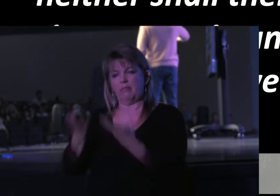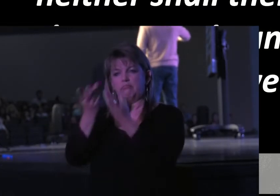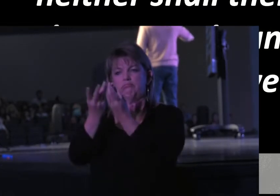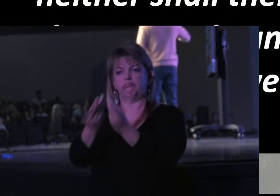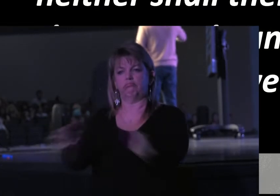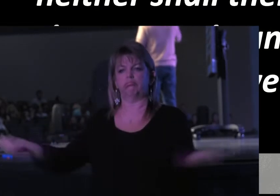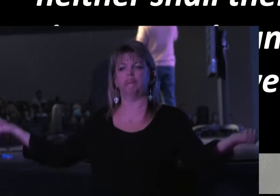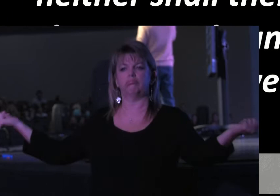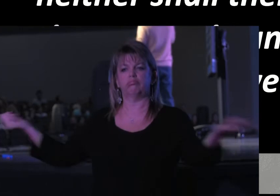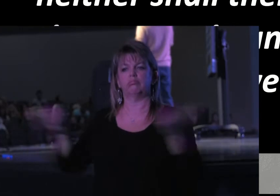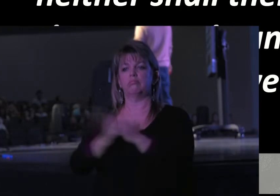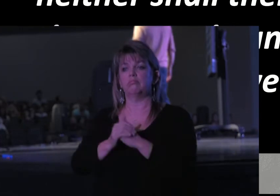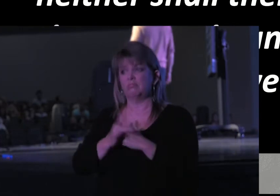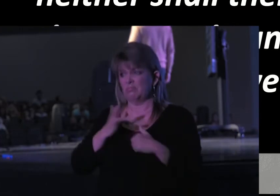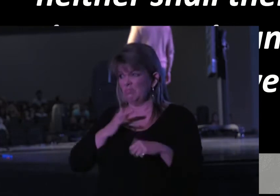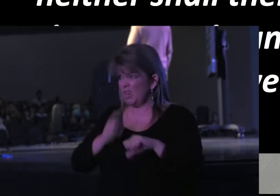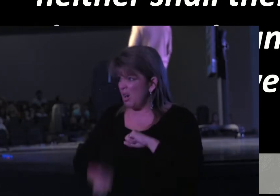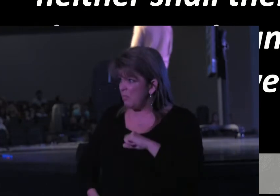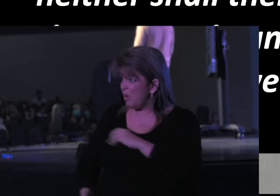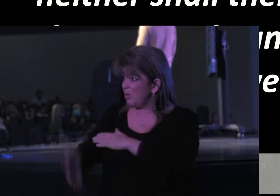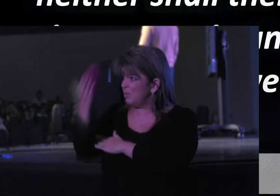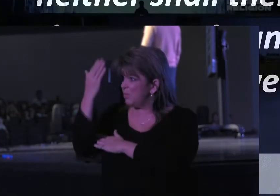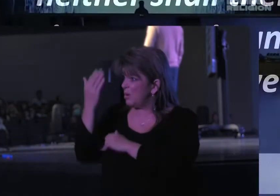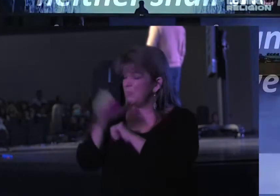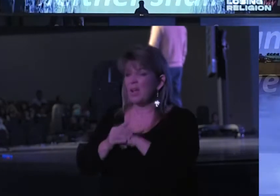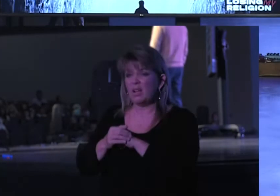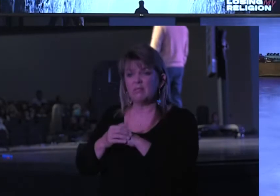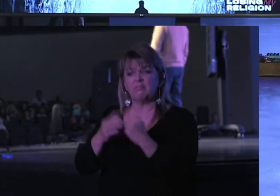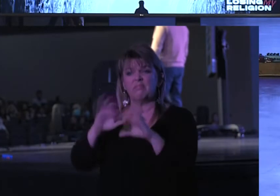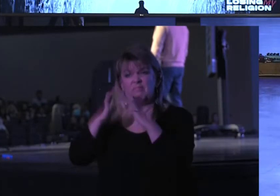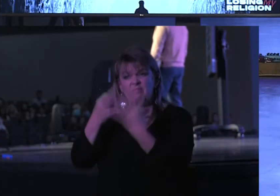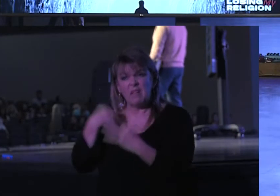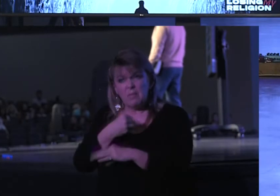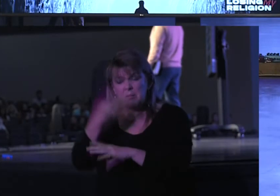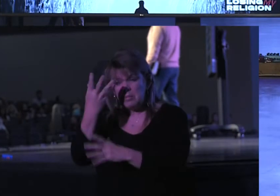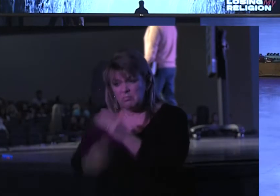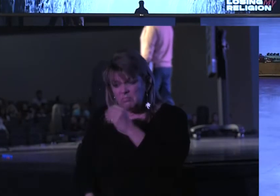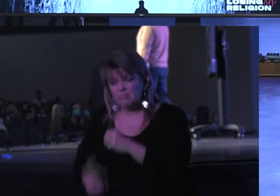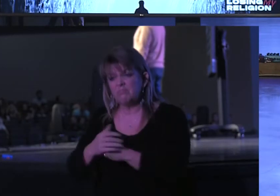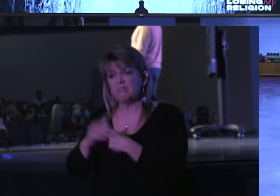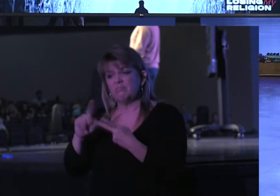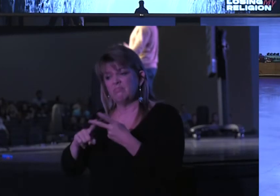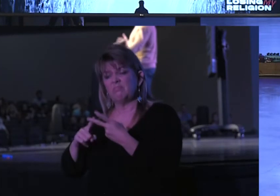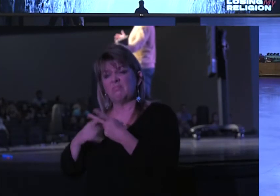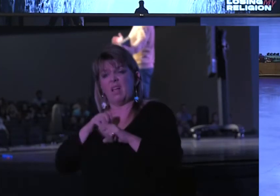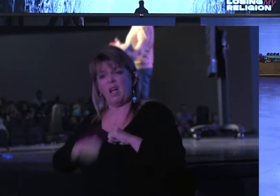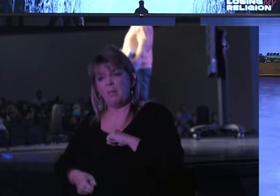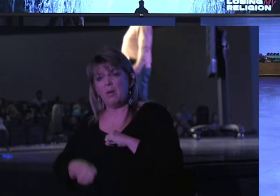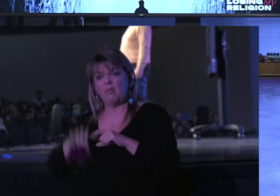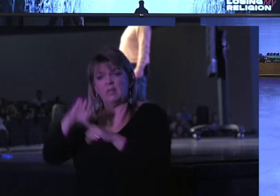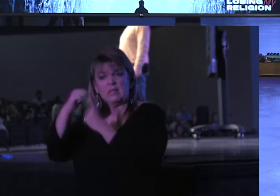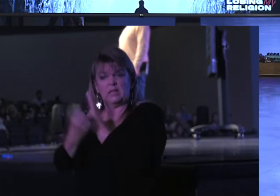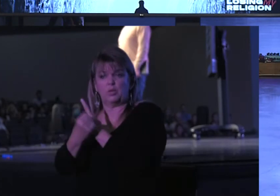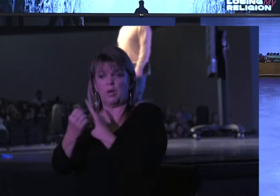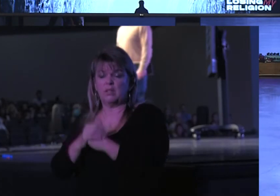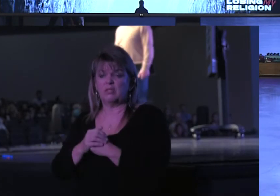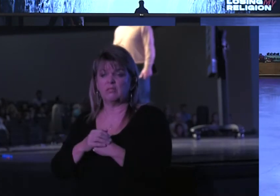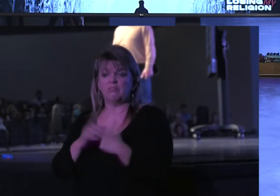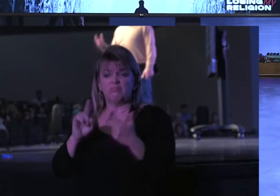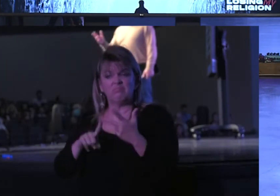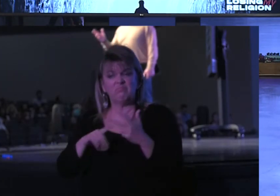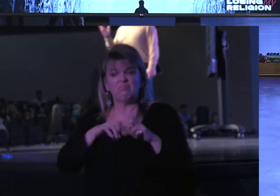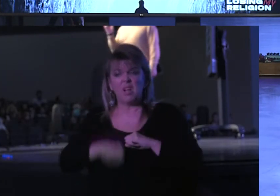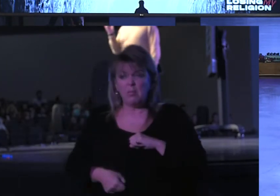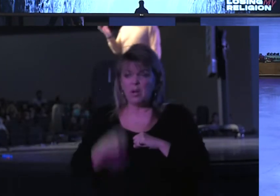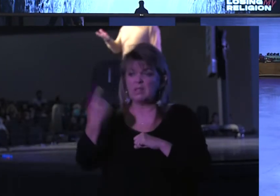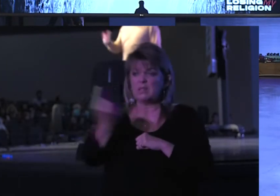passed away. Are you heartbroken this morning over the death of a loved one? Are you heartbroken over a situation? Are you heartbroken